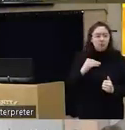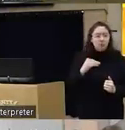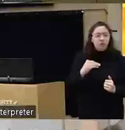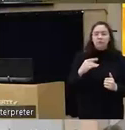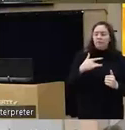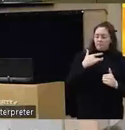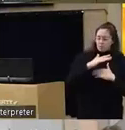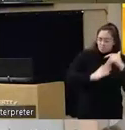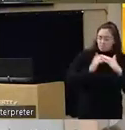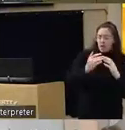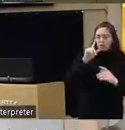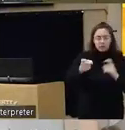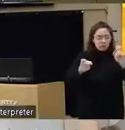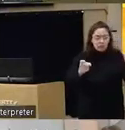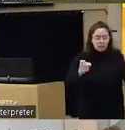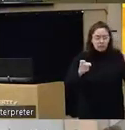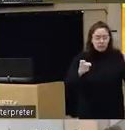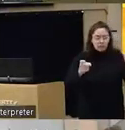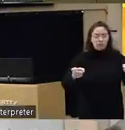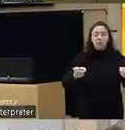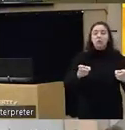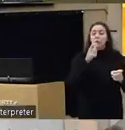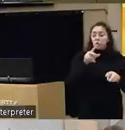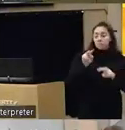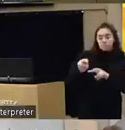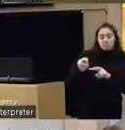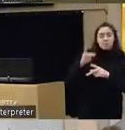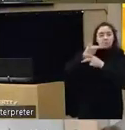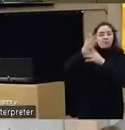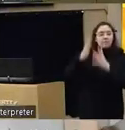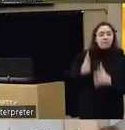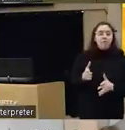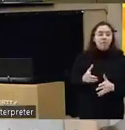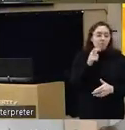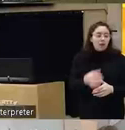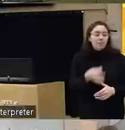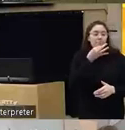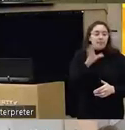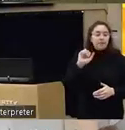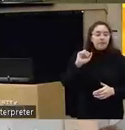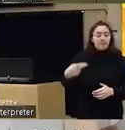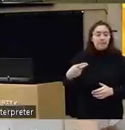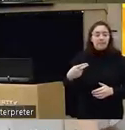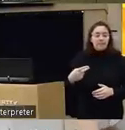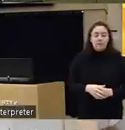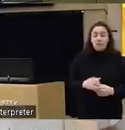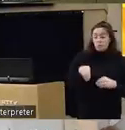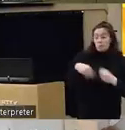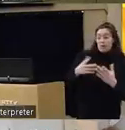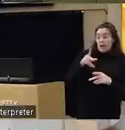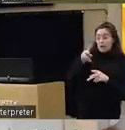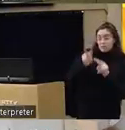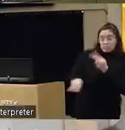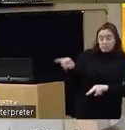in diagnosis and treatment of children who is supervised by a child and adolescent psychiatrist, and I provide that supervision, can see